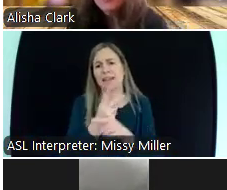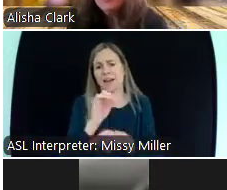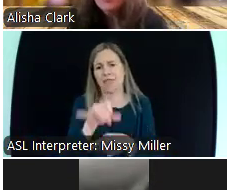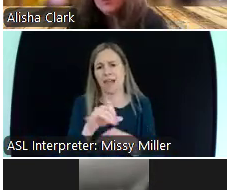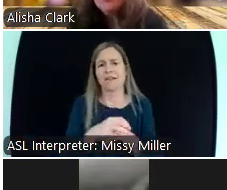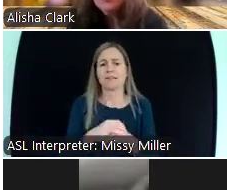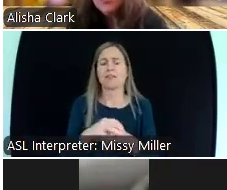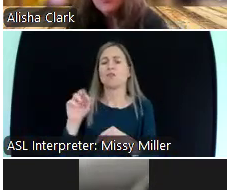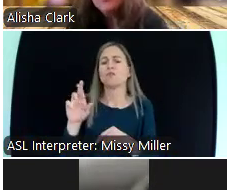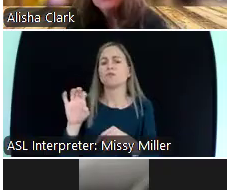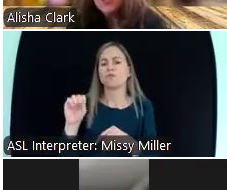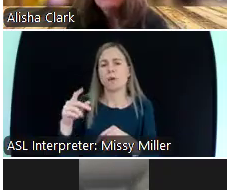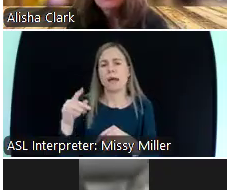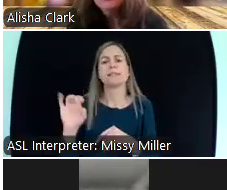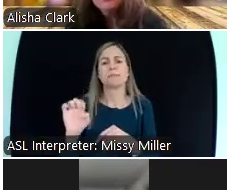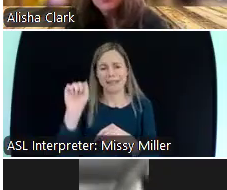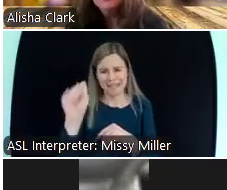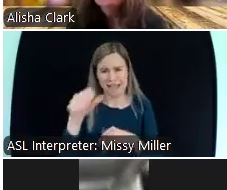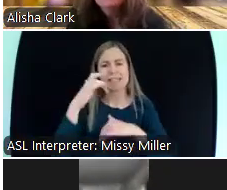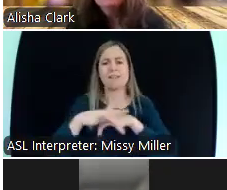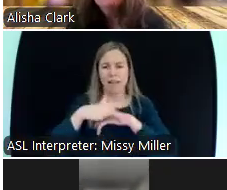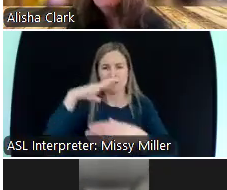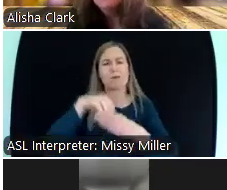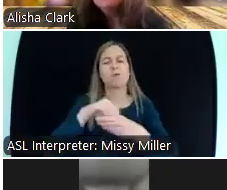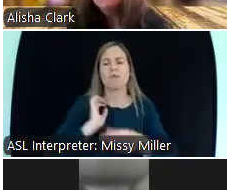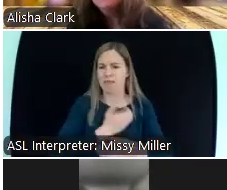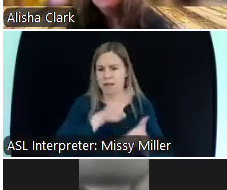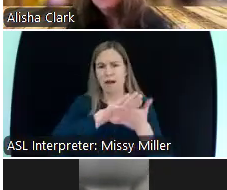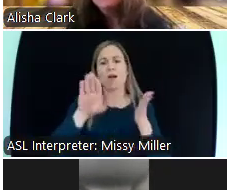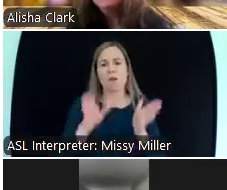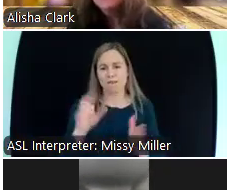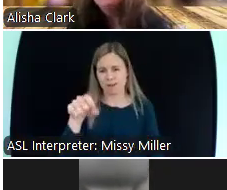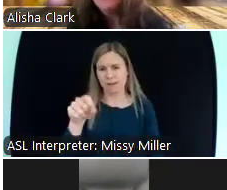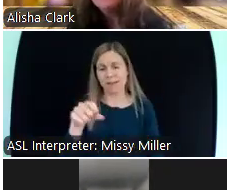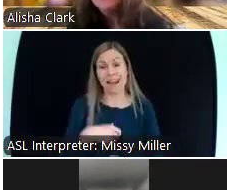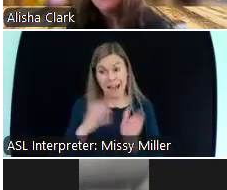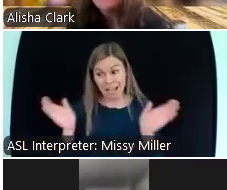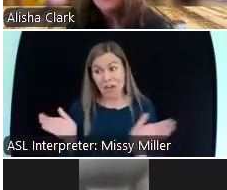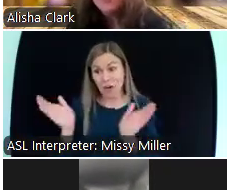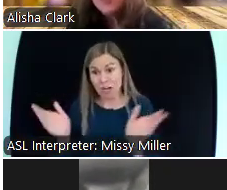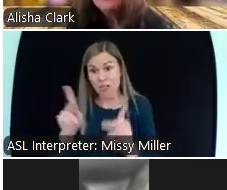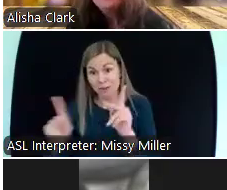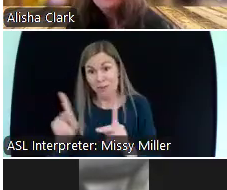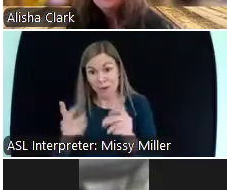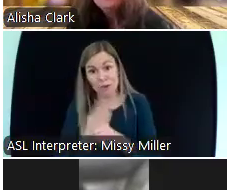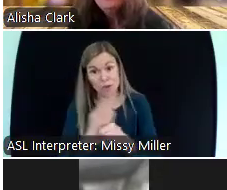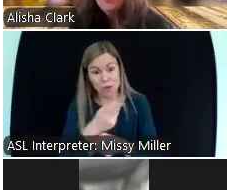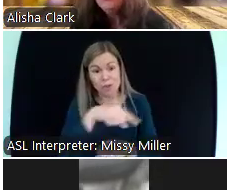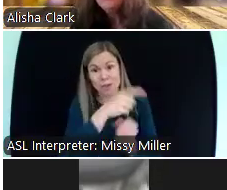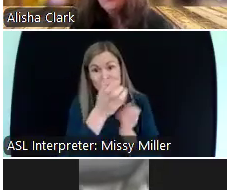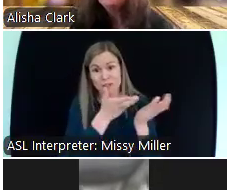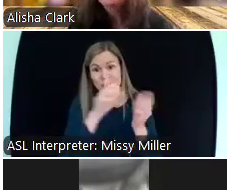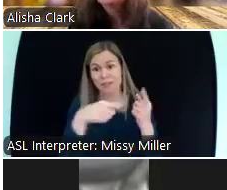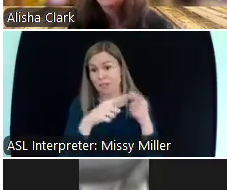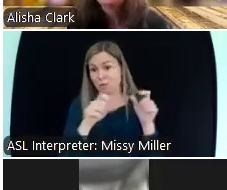available in our waivers, and I really like for individuals to utilize that when they can. We